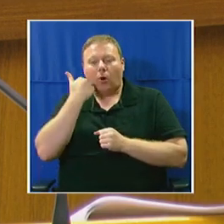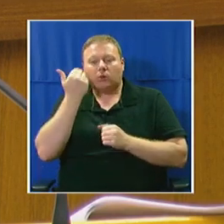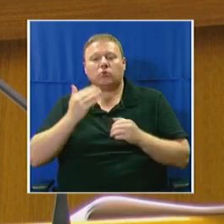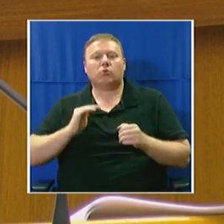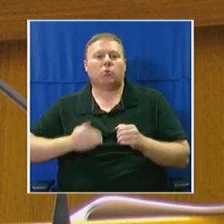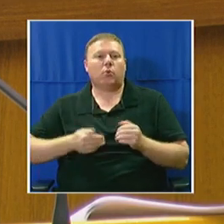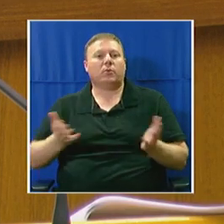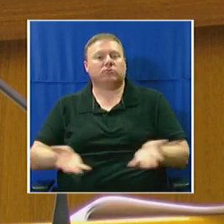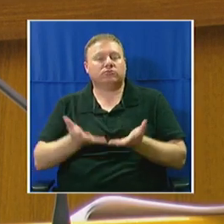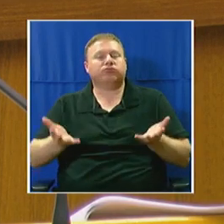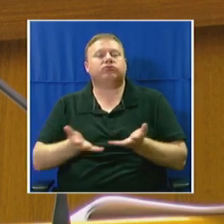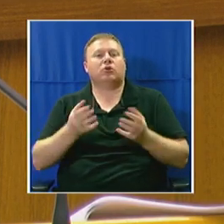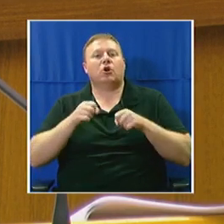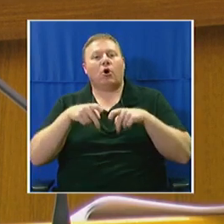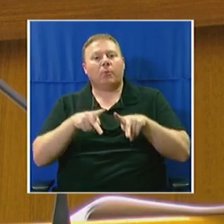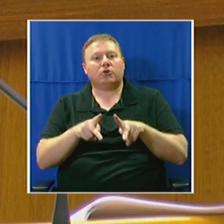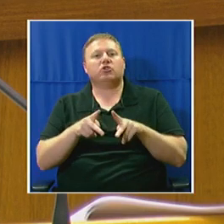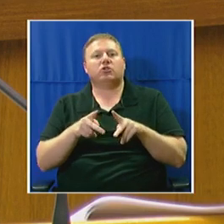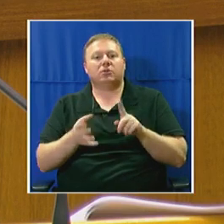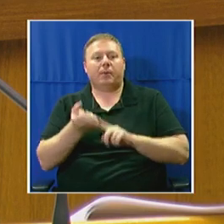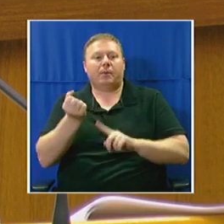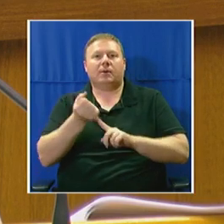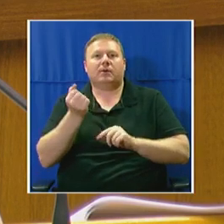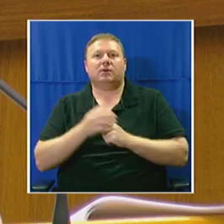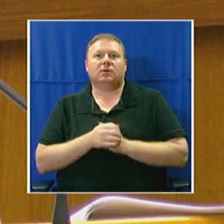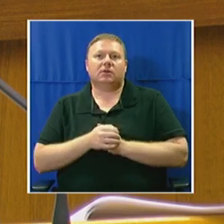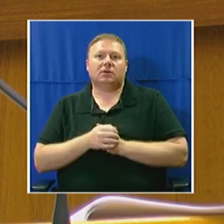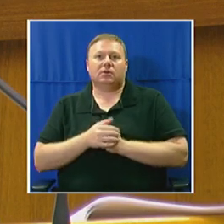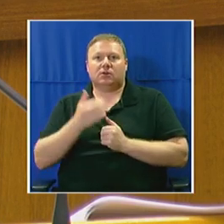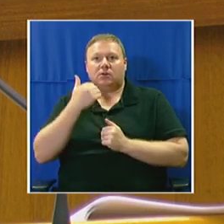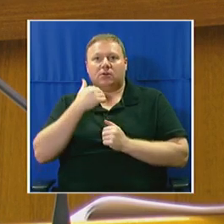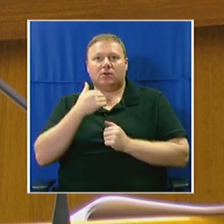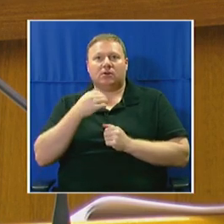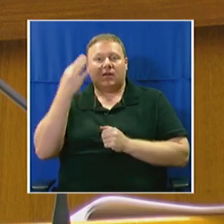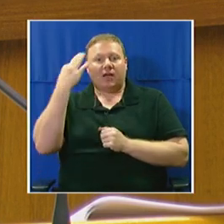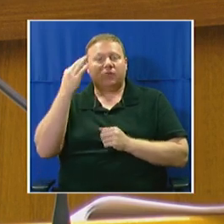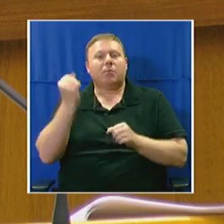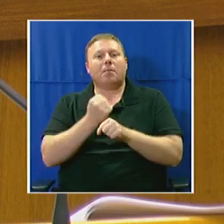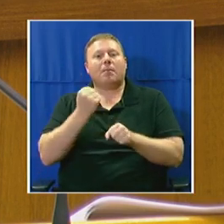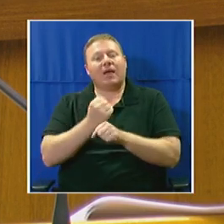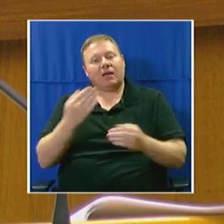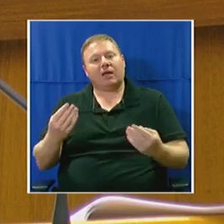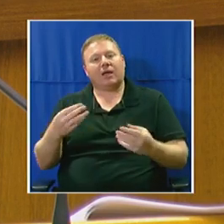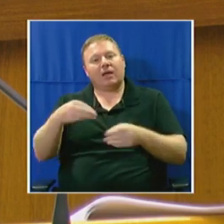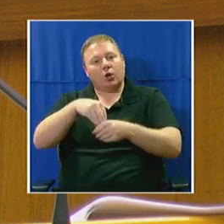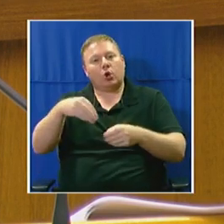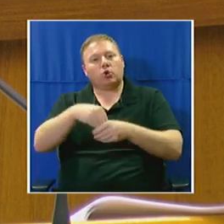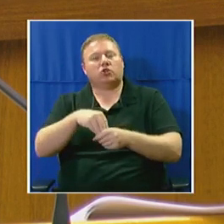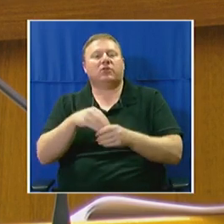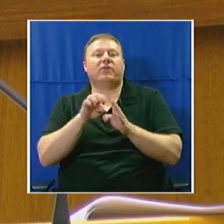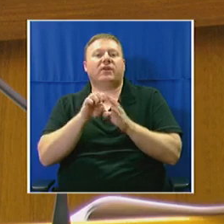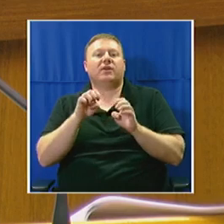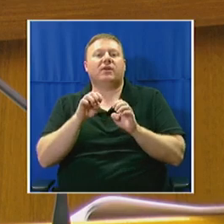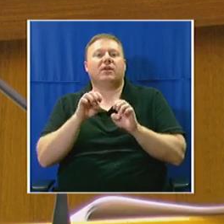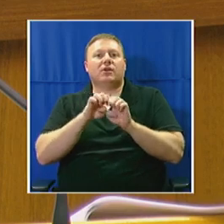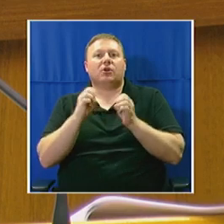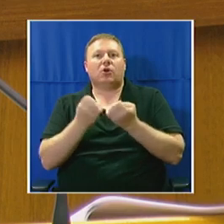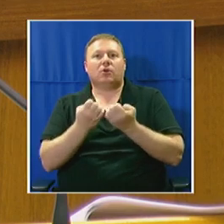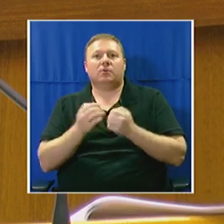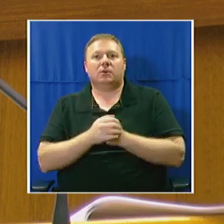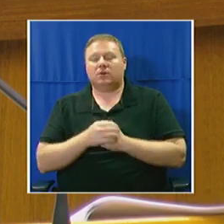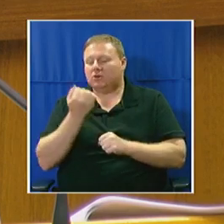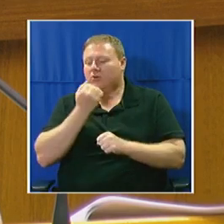that its government is availing to grow the inclusive economy to benefit all the people of South Africa the